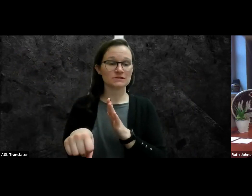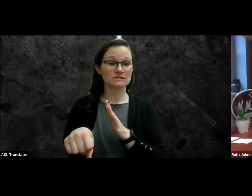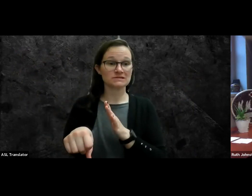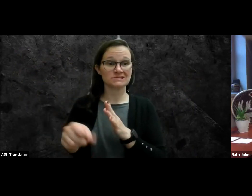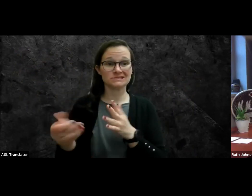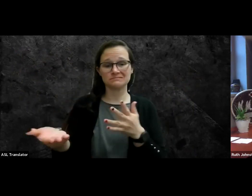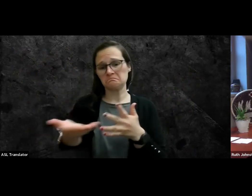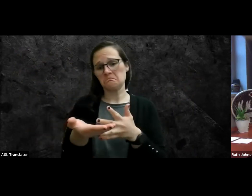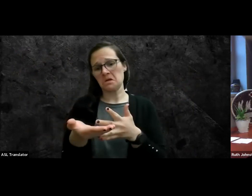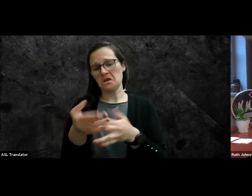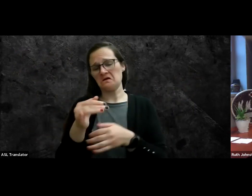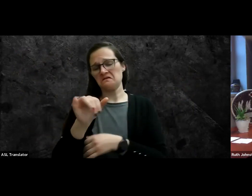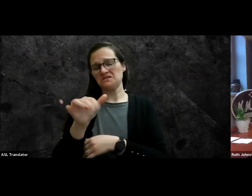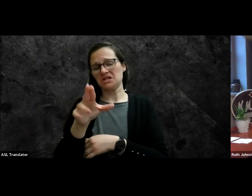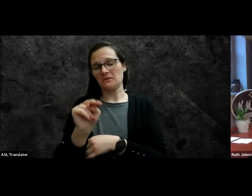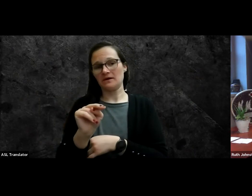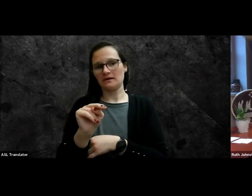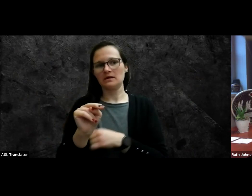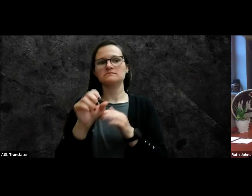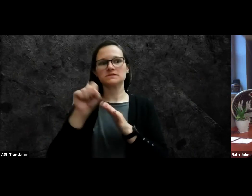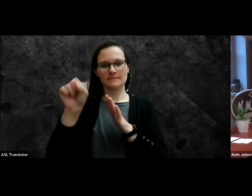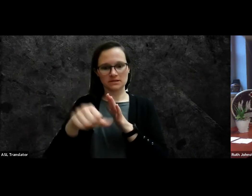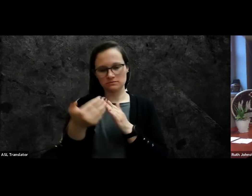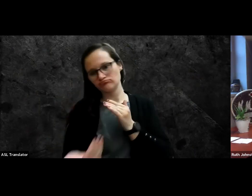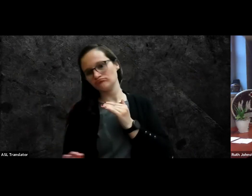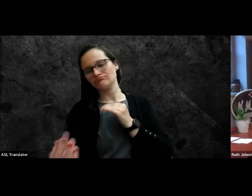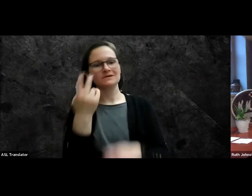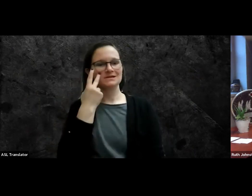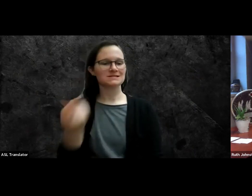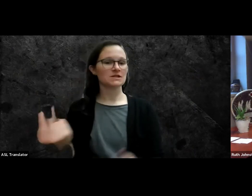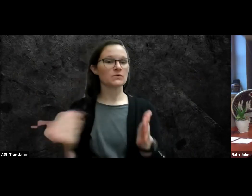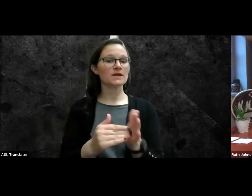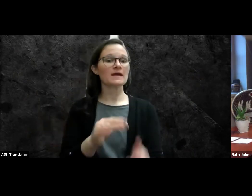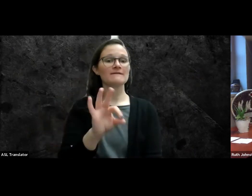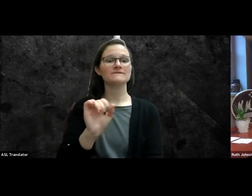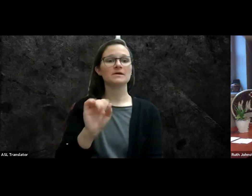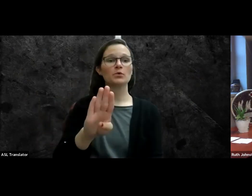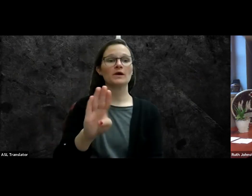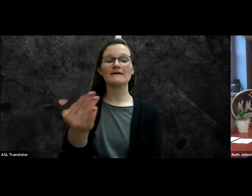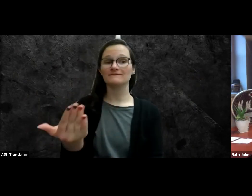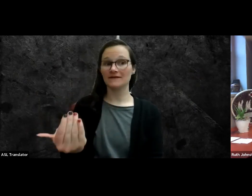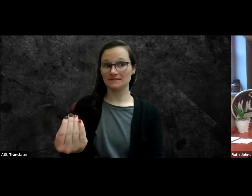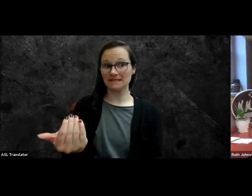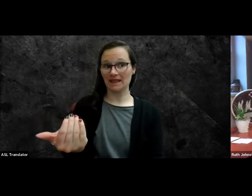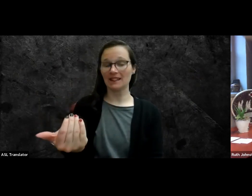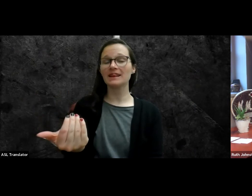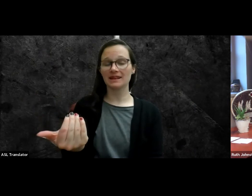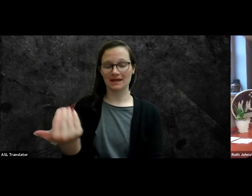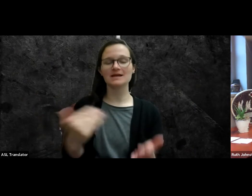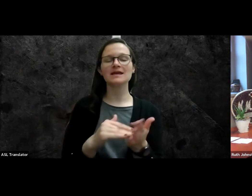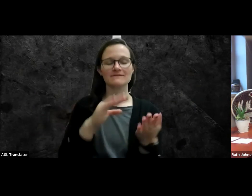January. We've got a whole semester to go. So we'll see you again on February 15th for the next town hall.